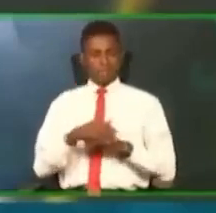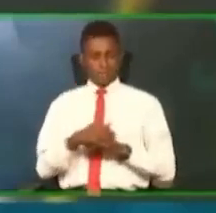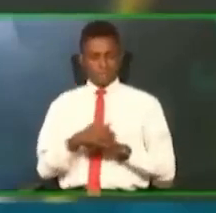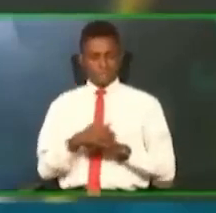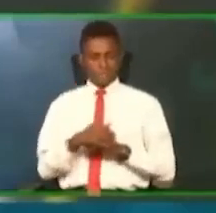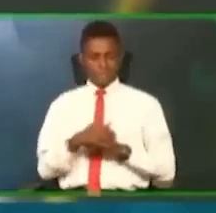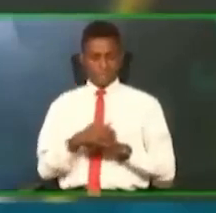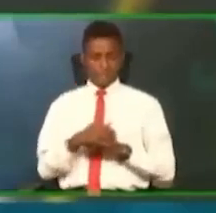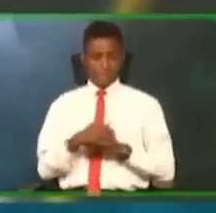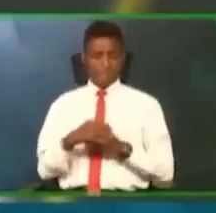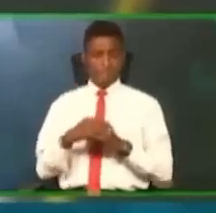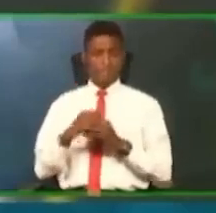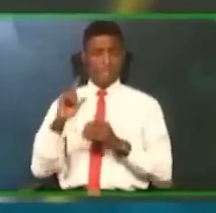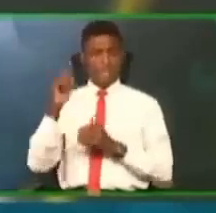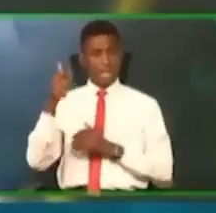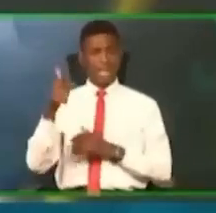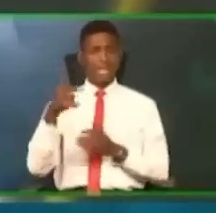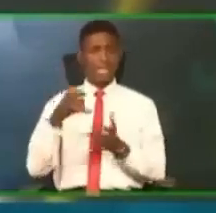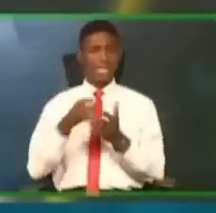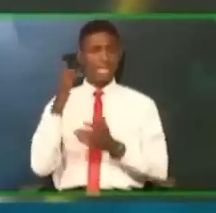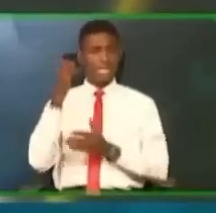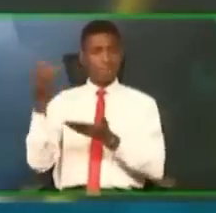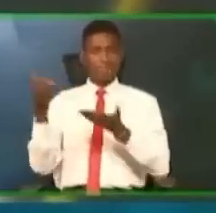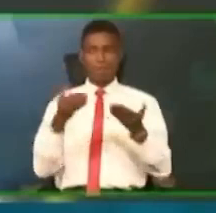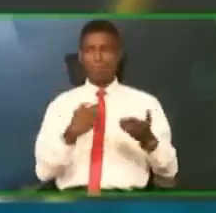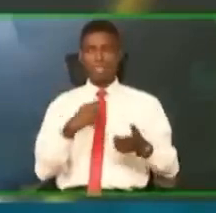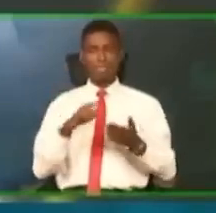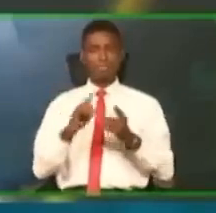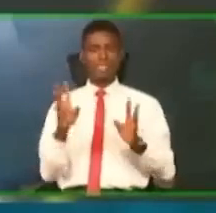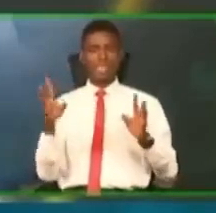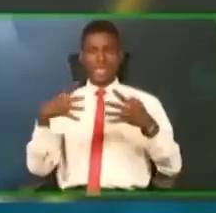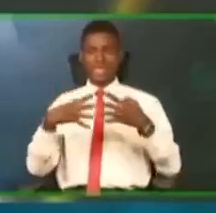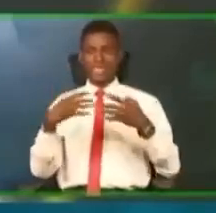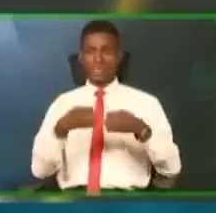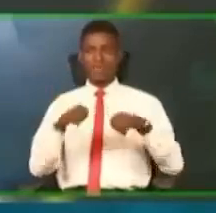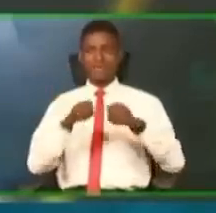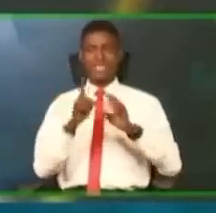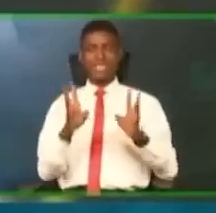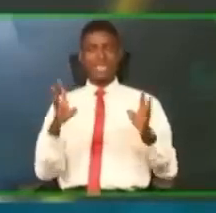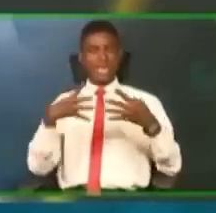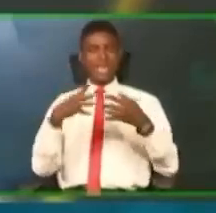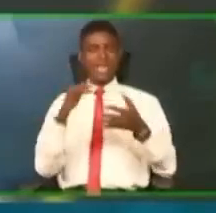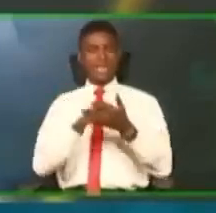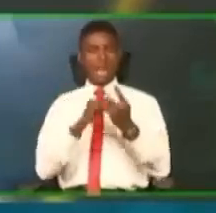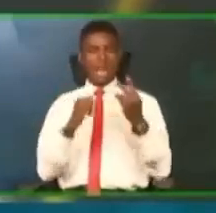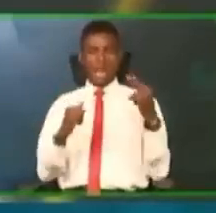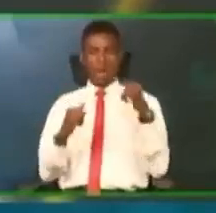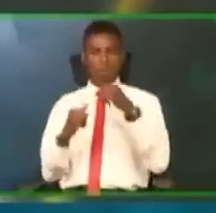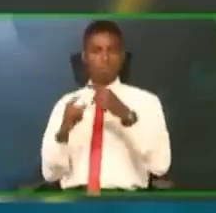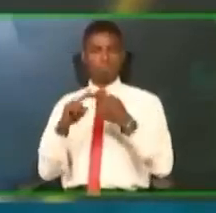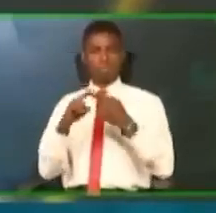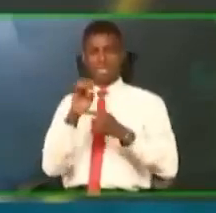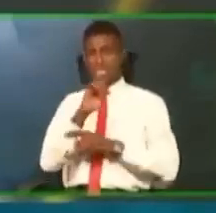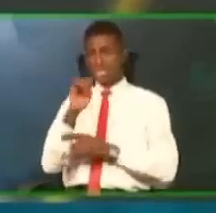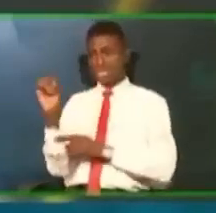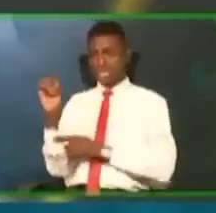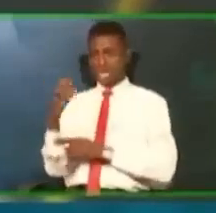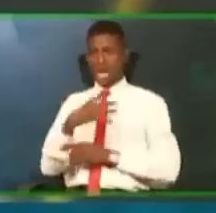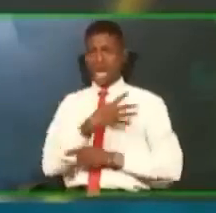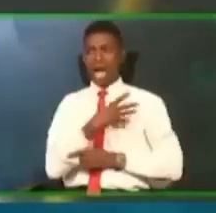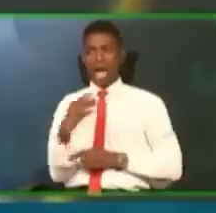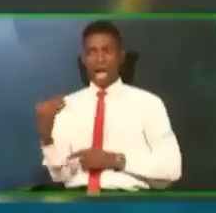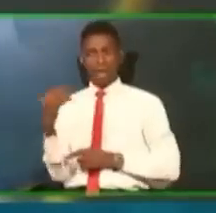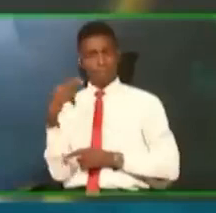Afterwards he brought me to the gate, even the gate that looketh towards the east. Verse 2. And behold,